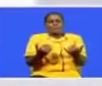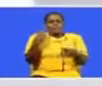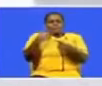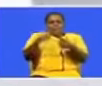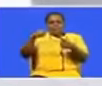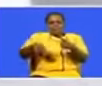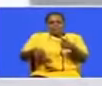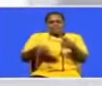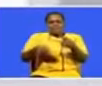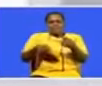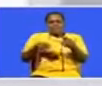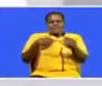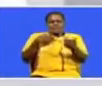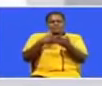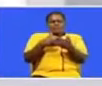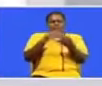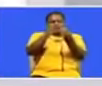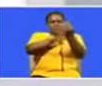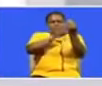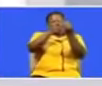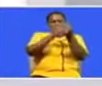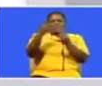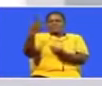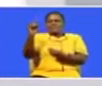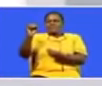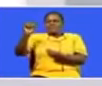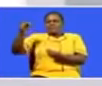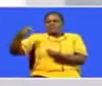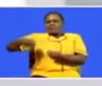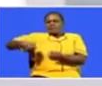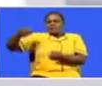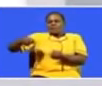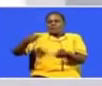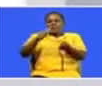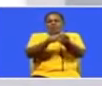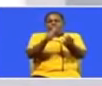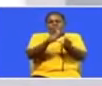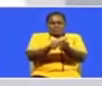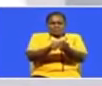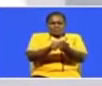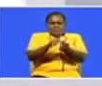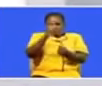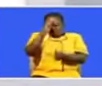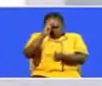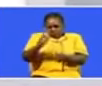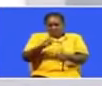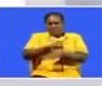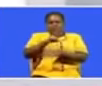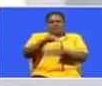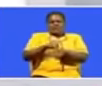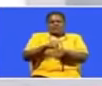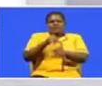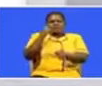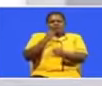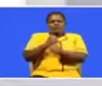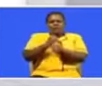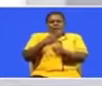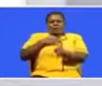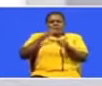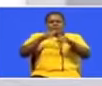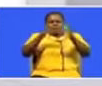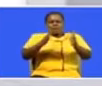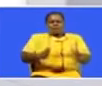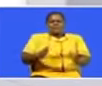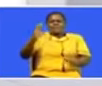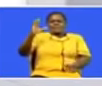year's crop estimated to yield about 30 million bags of maize, in honor of our nation's sacred duty to our farmers,